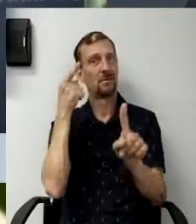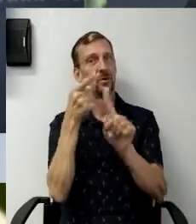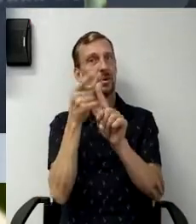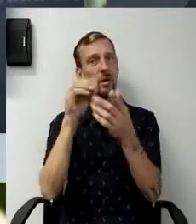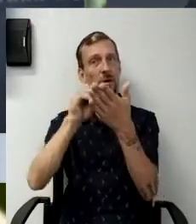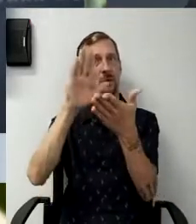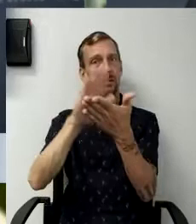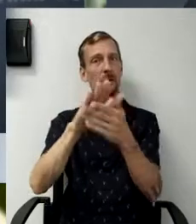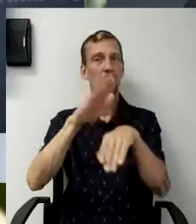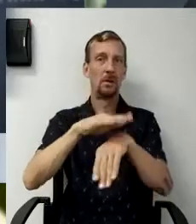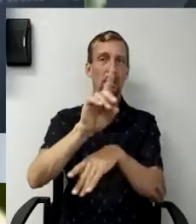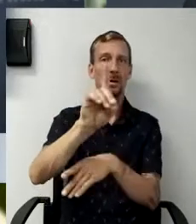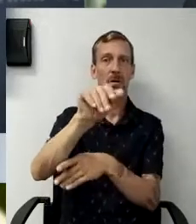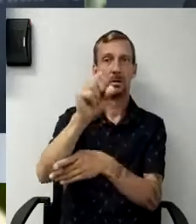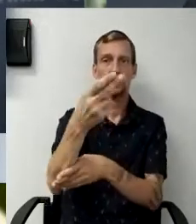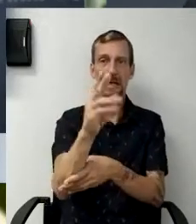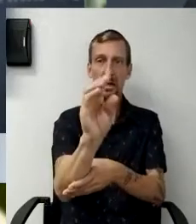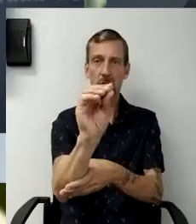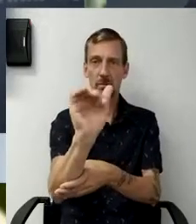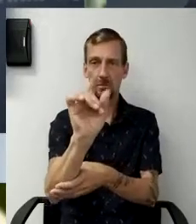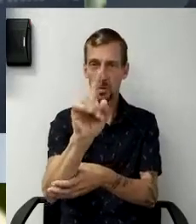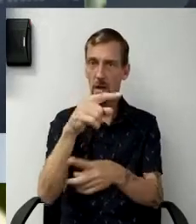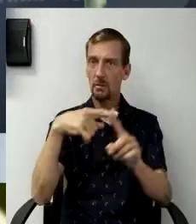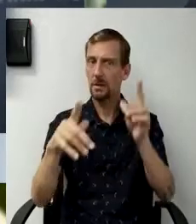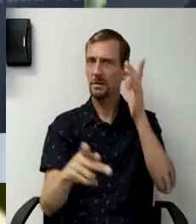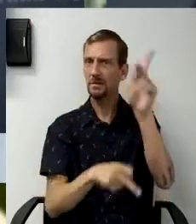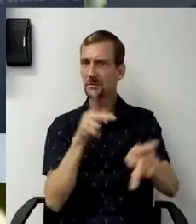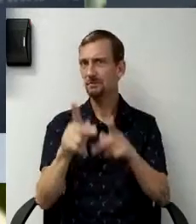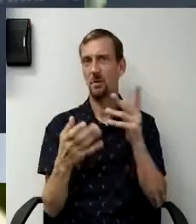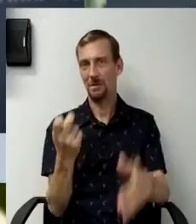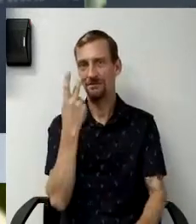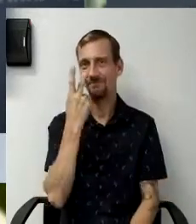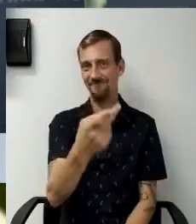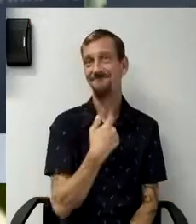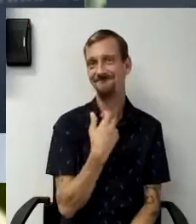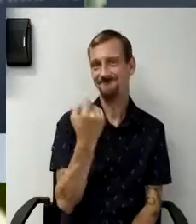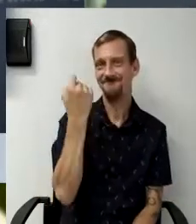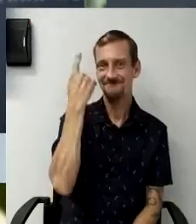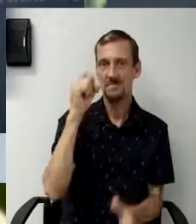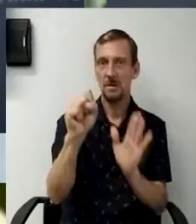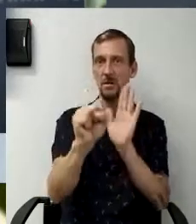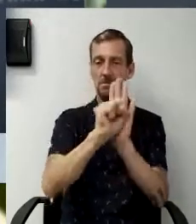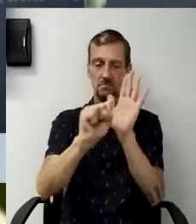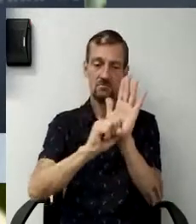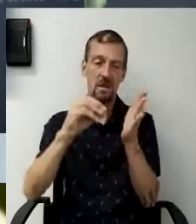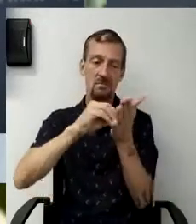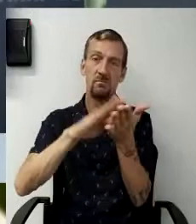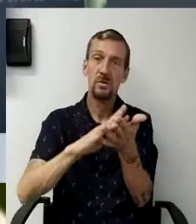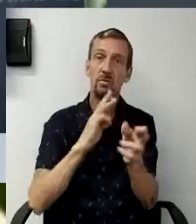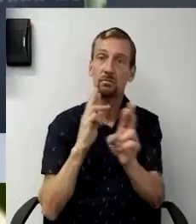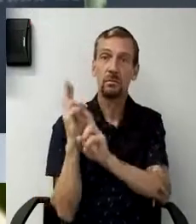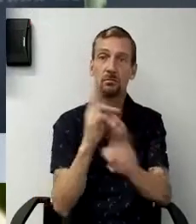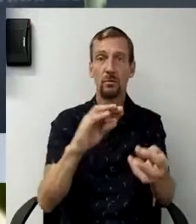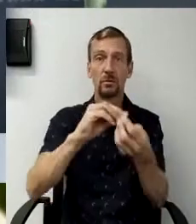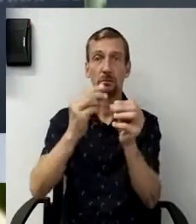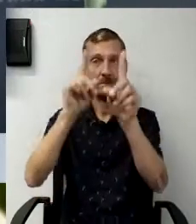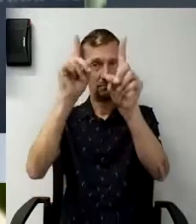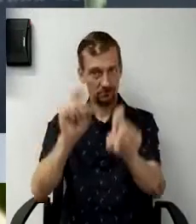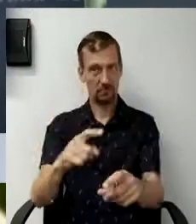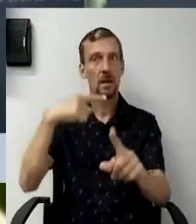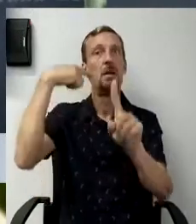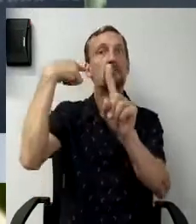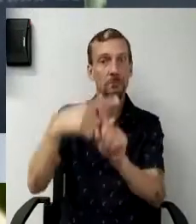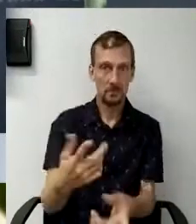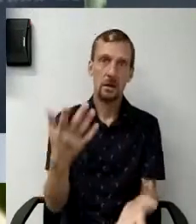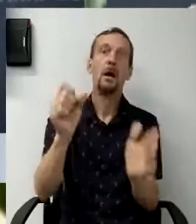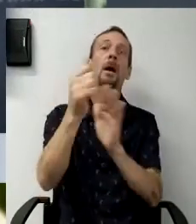back on the dashboard. People do want to see that. So the state, they report the number of tests and the number that are positive.